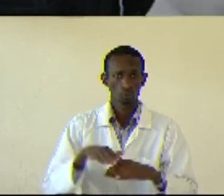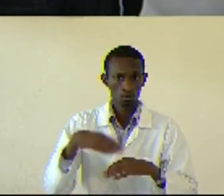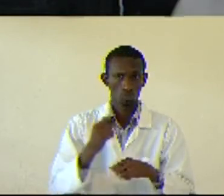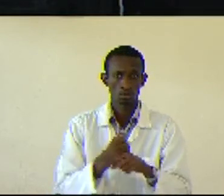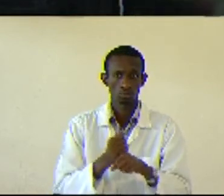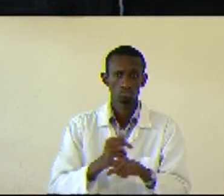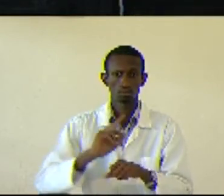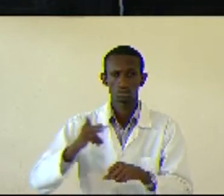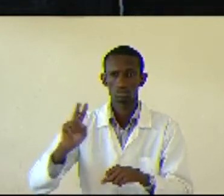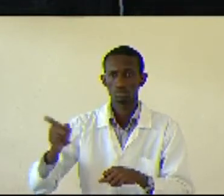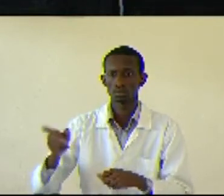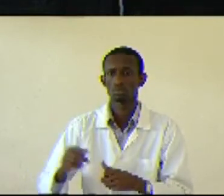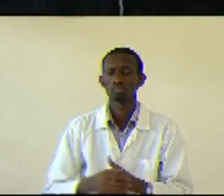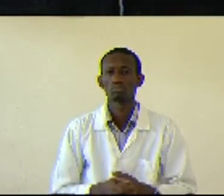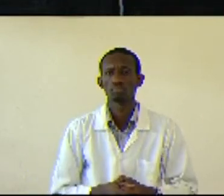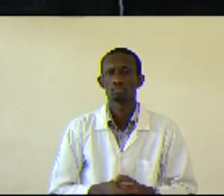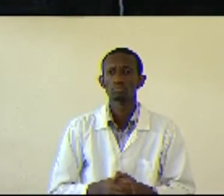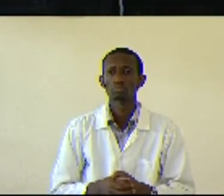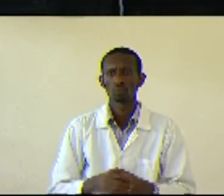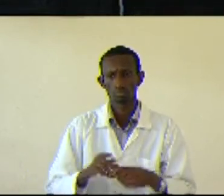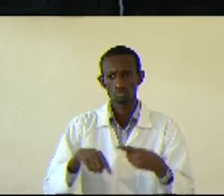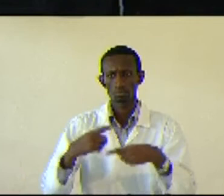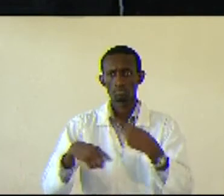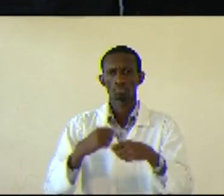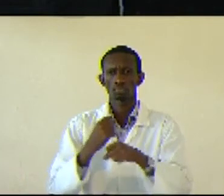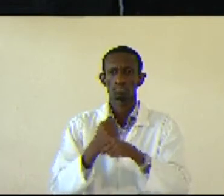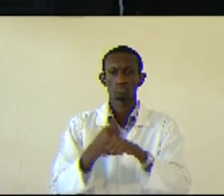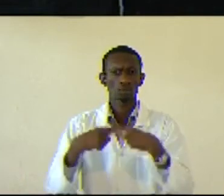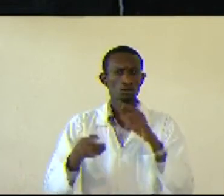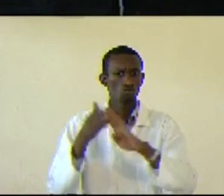chalkboard. Continue to work, but hurry up.